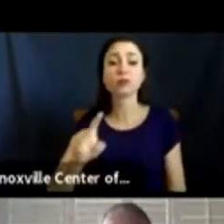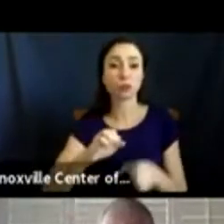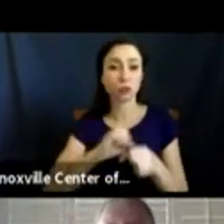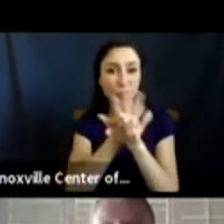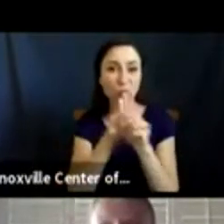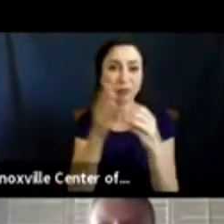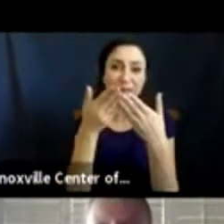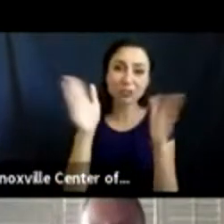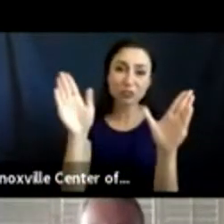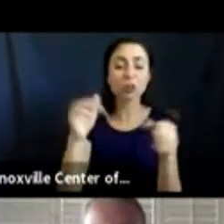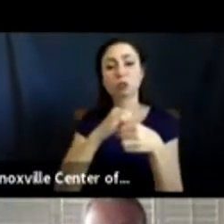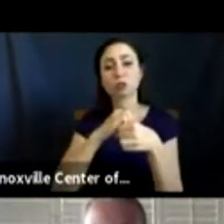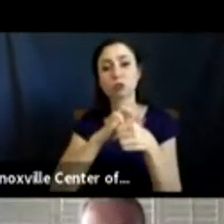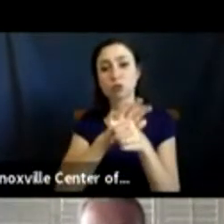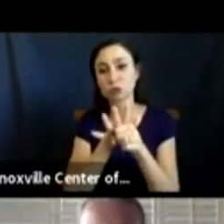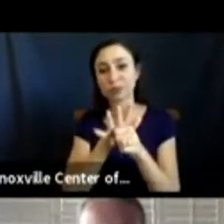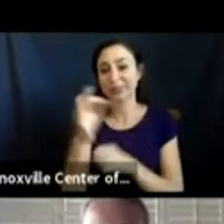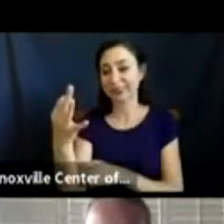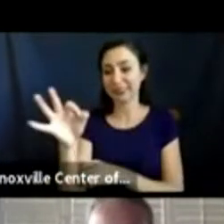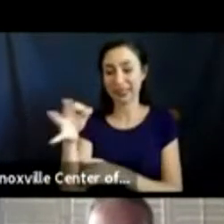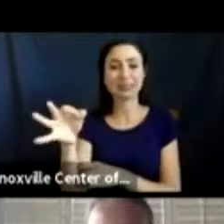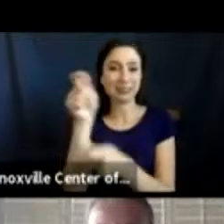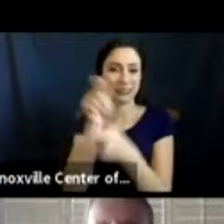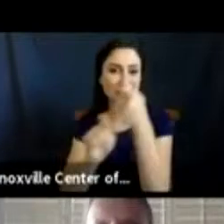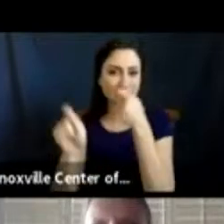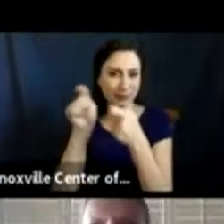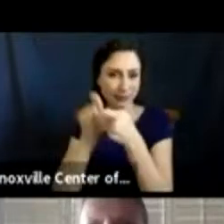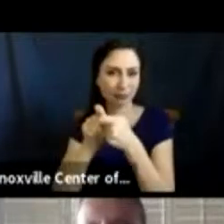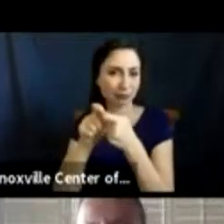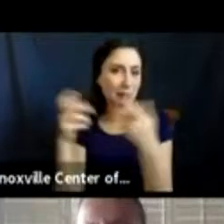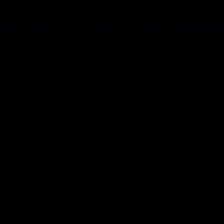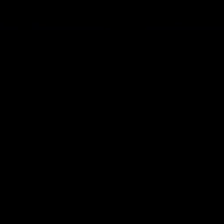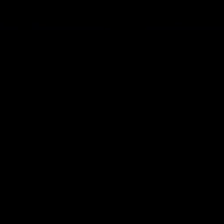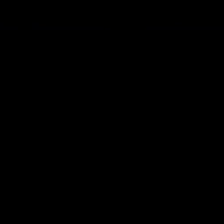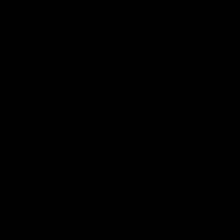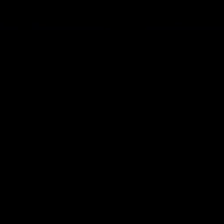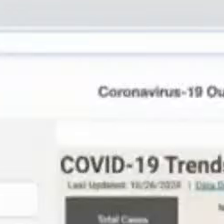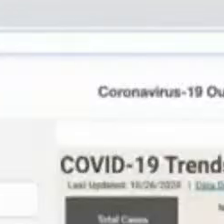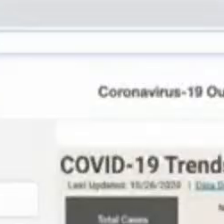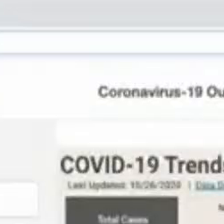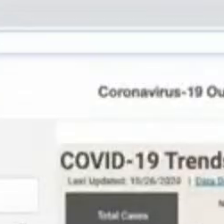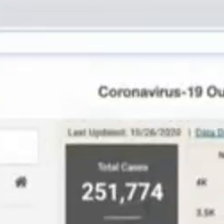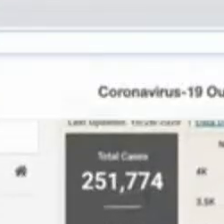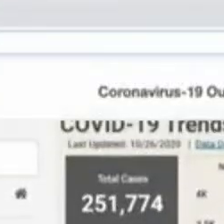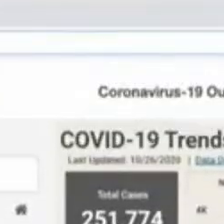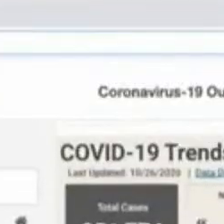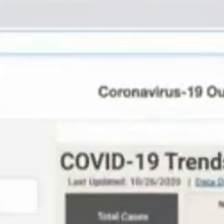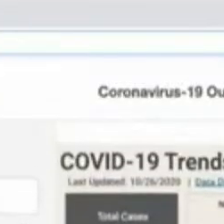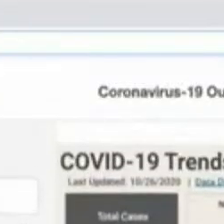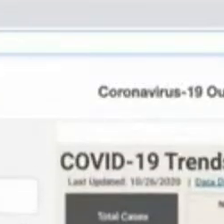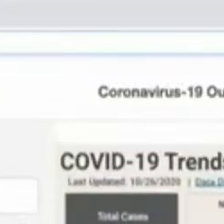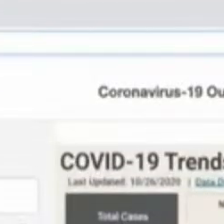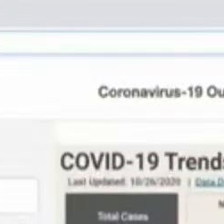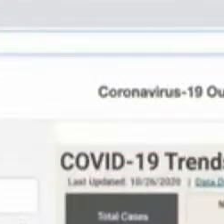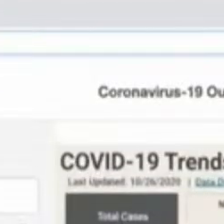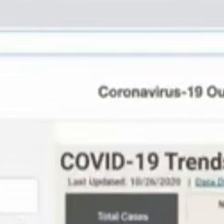coronavirus 19 specifically. And so I want to show some of that data and work we've